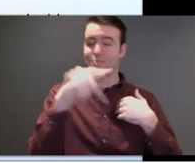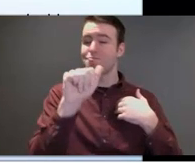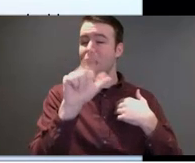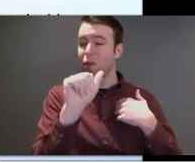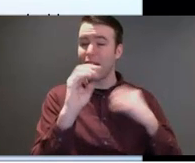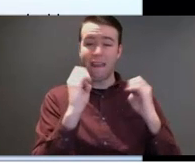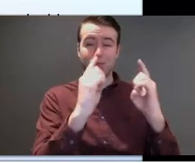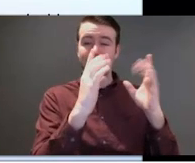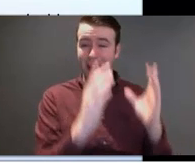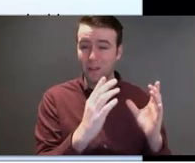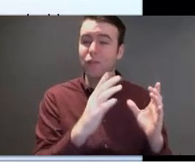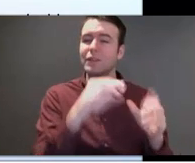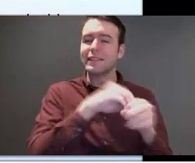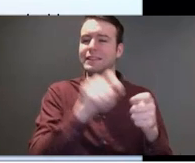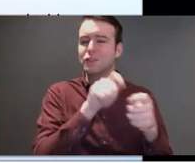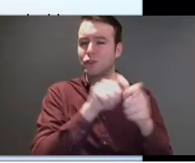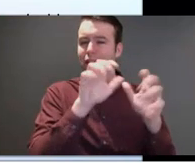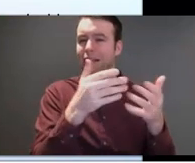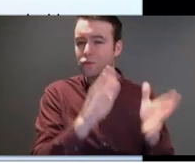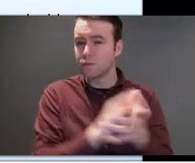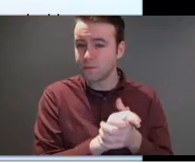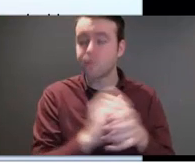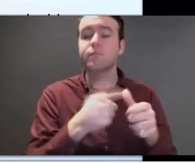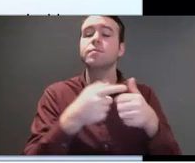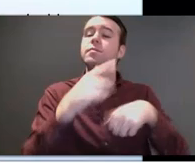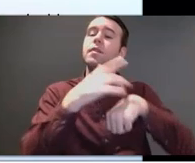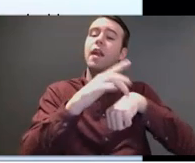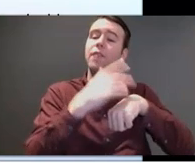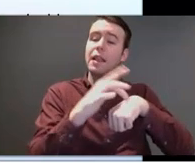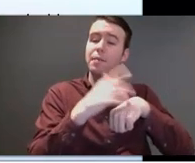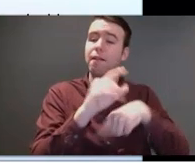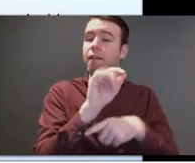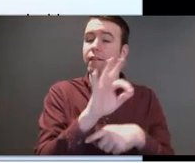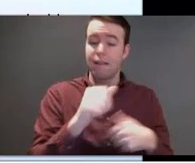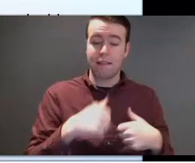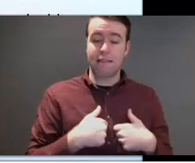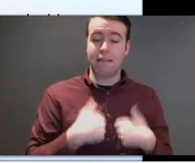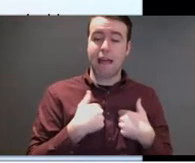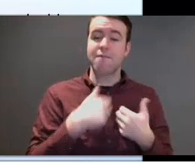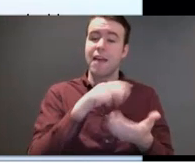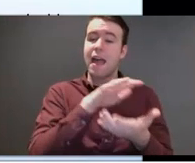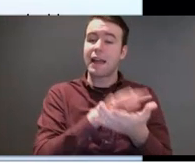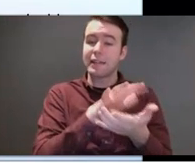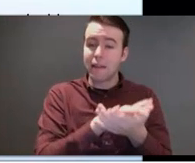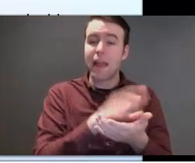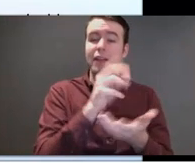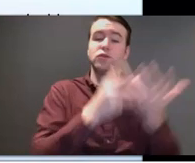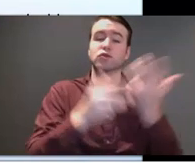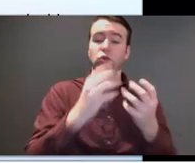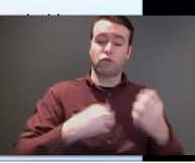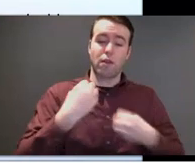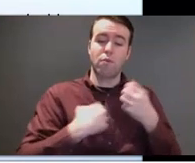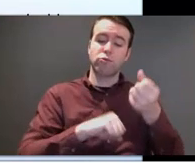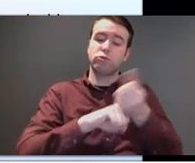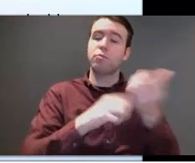para-educators. Those are in certain classrooms. And then the availability of live academic and social emotional